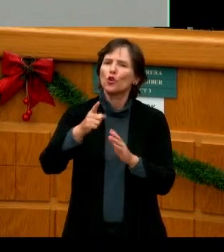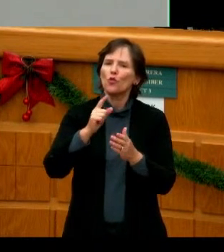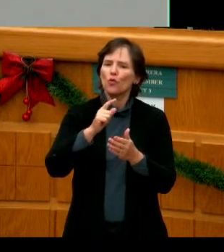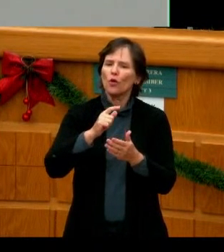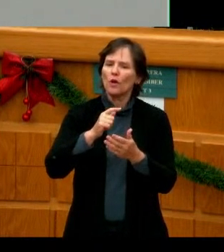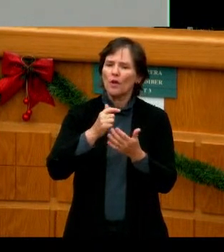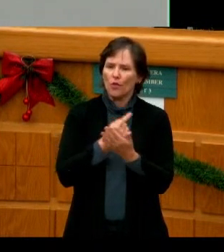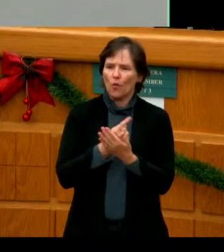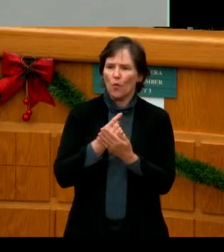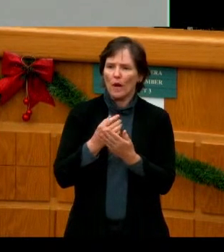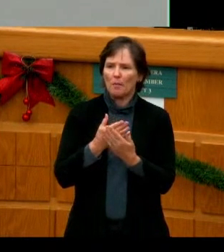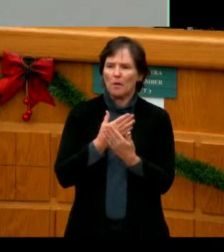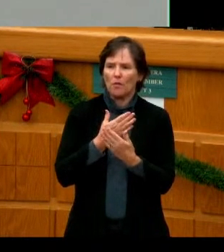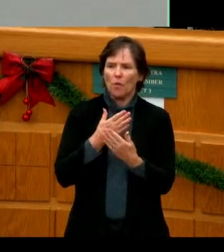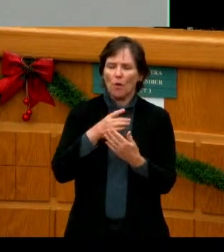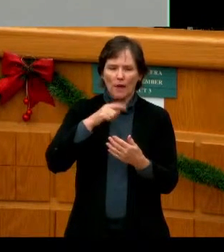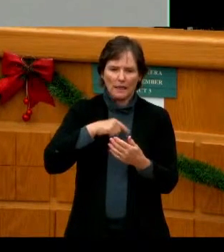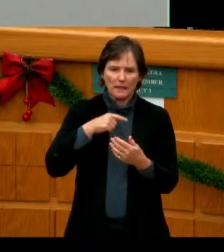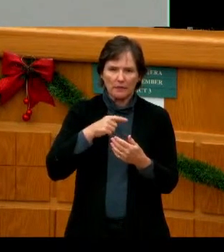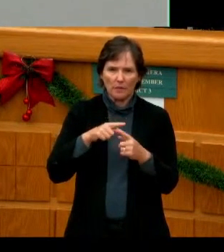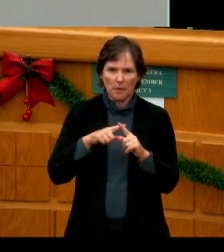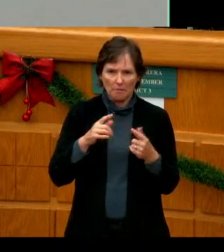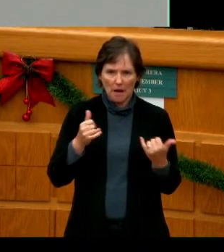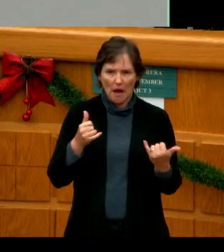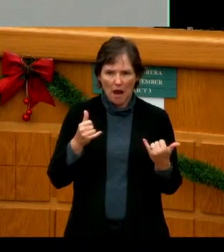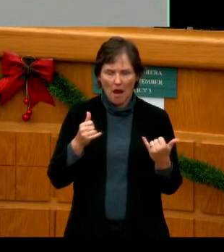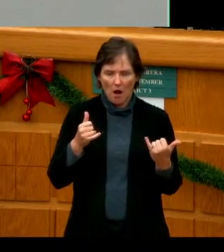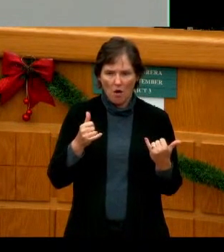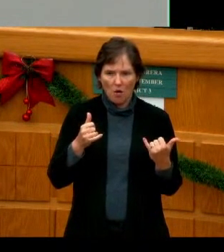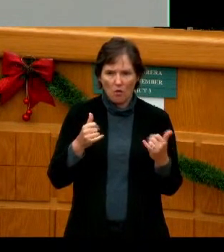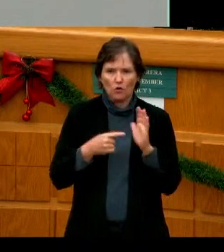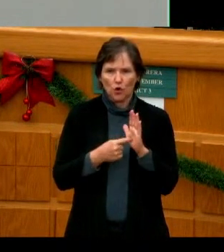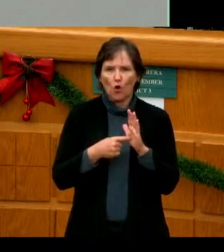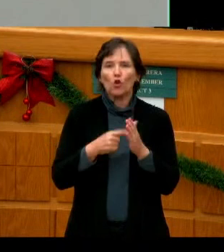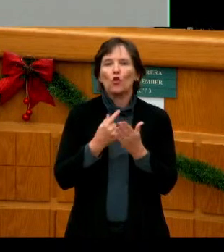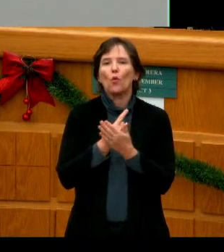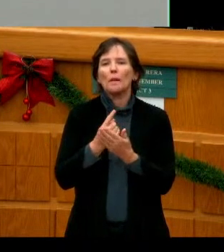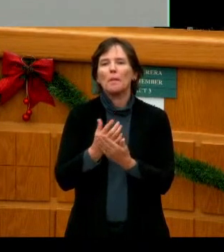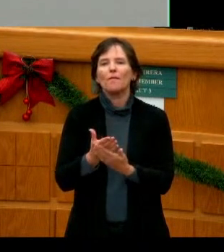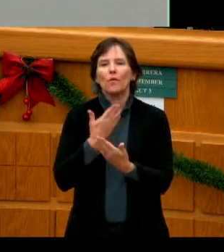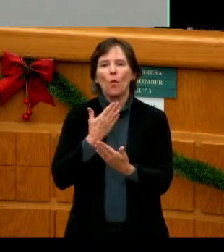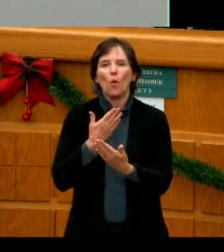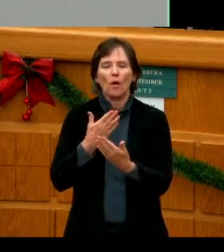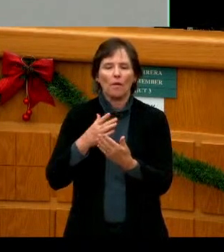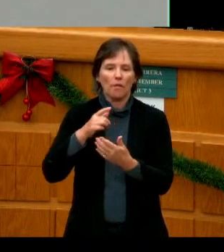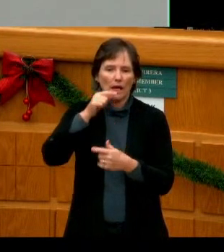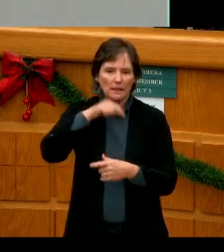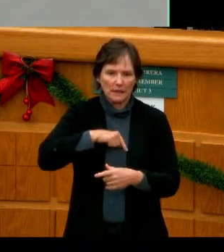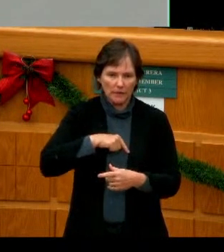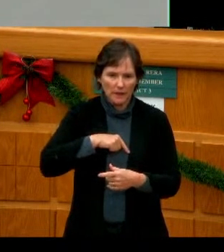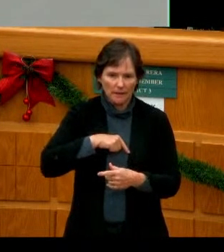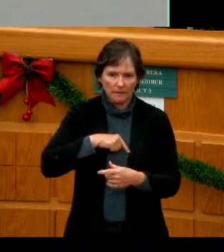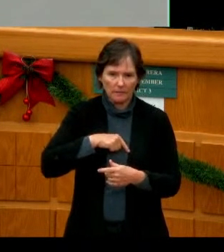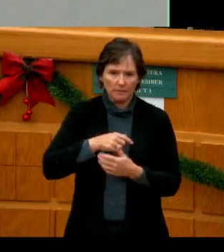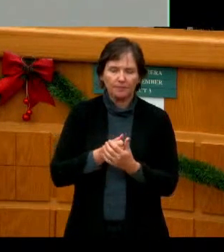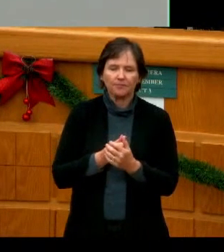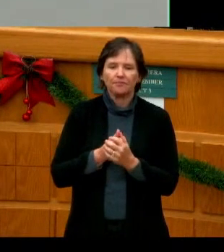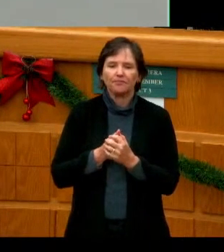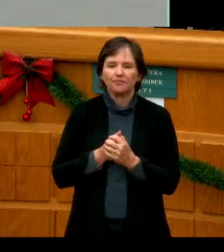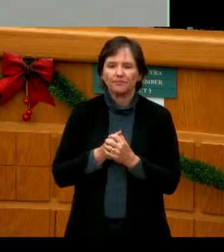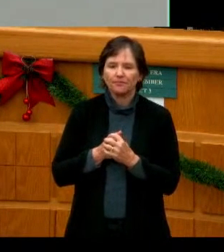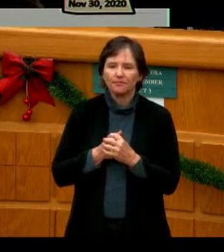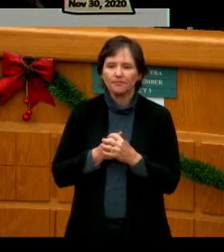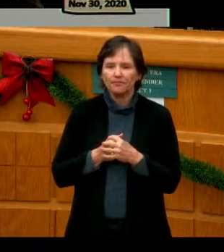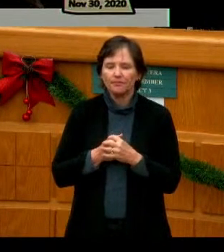now, this is the weekend before Thanksgiving, where a lot of people do their travel for Thanksgiving, and they spend their whole week with